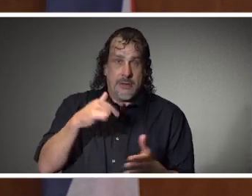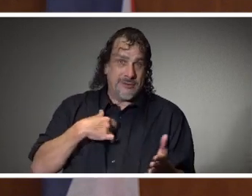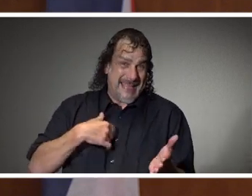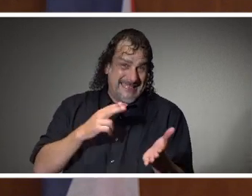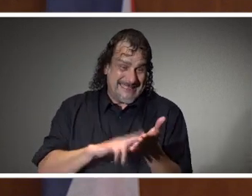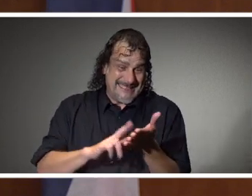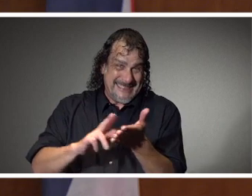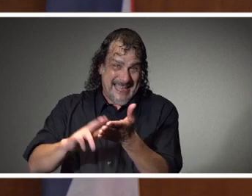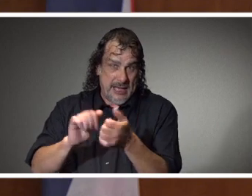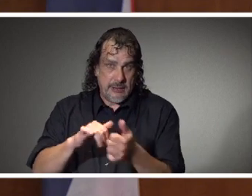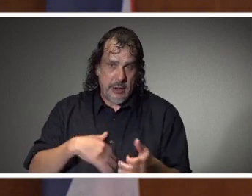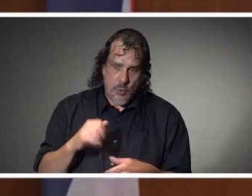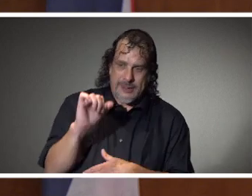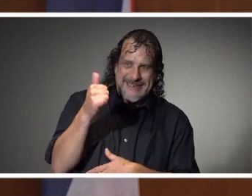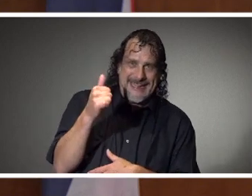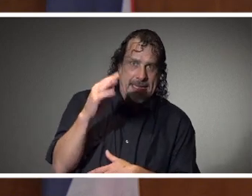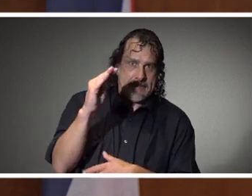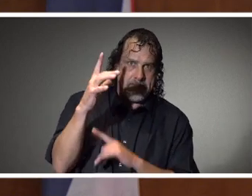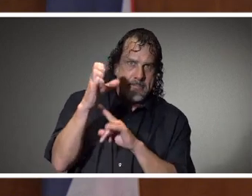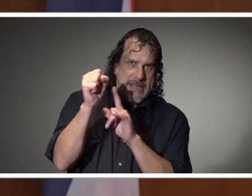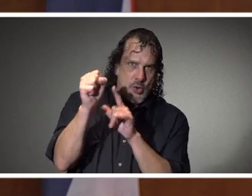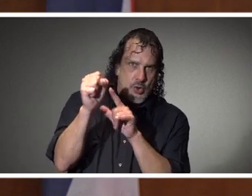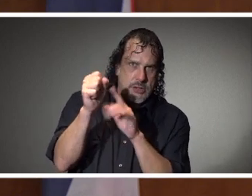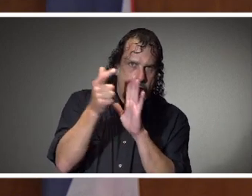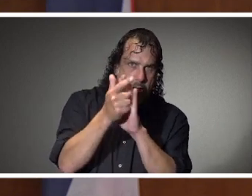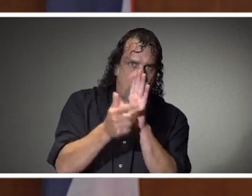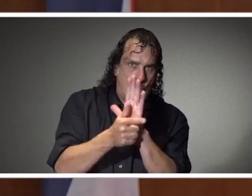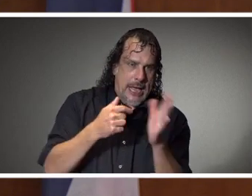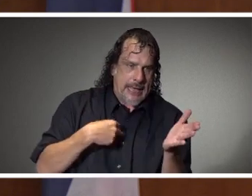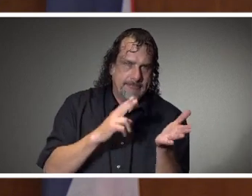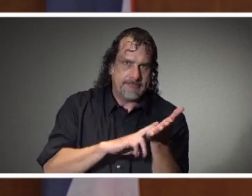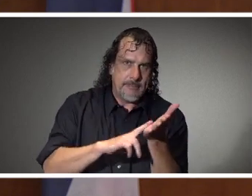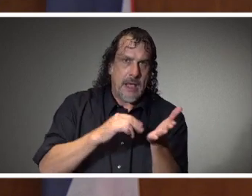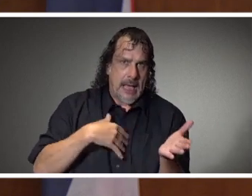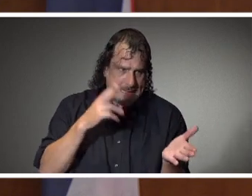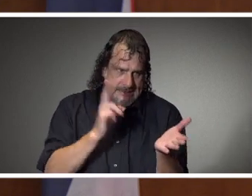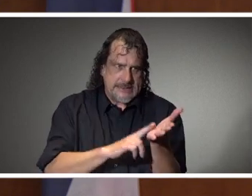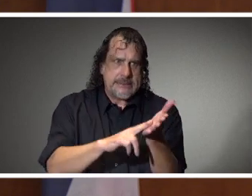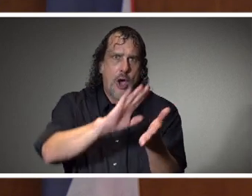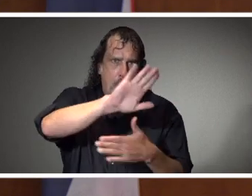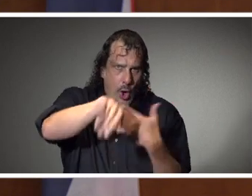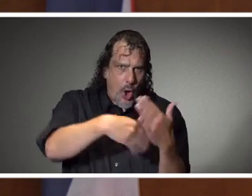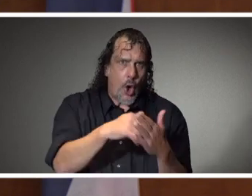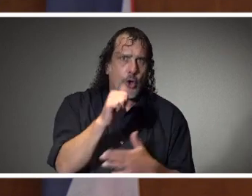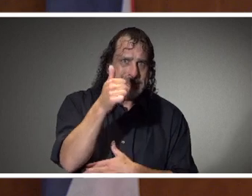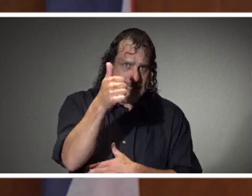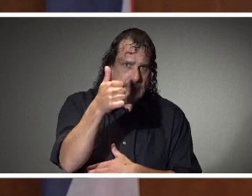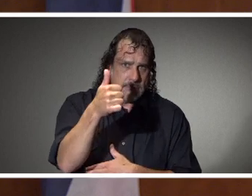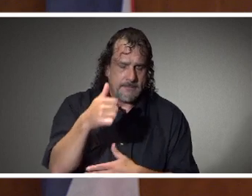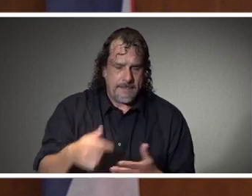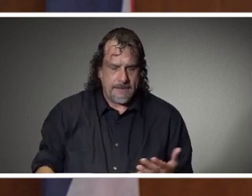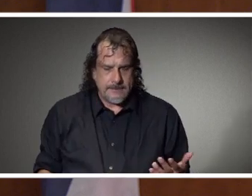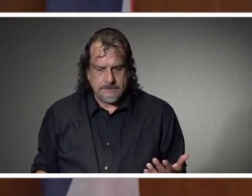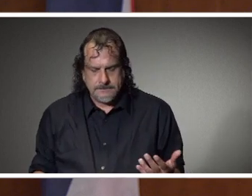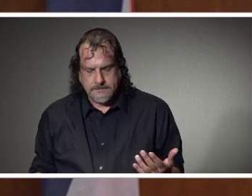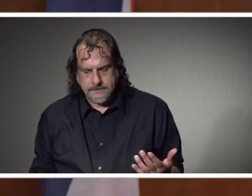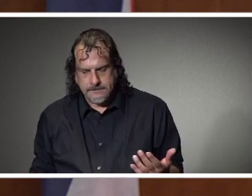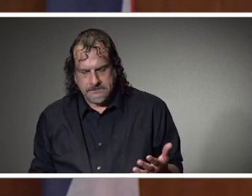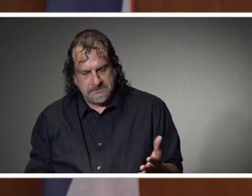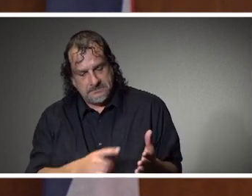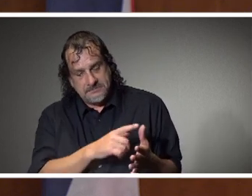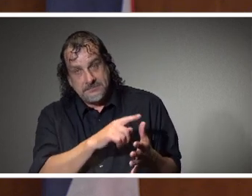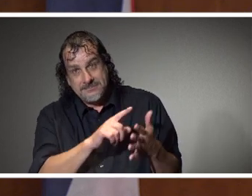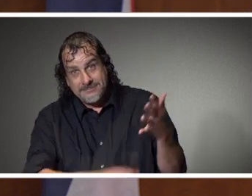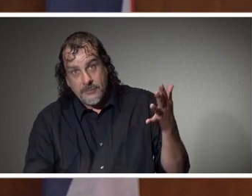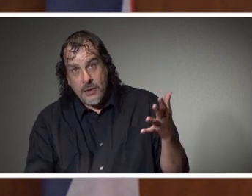had 10 bills that reached my desk. I signed all 10 of them. I will tell you, I don't think any of them are going to